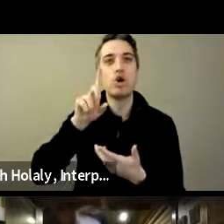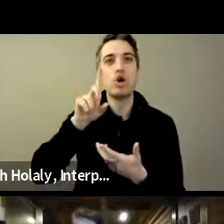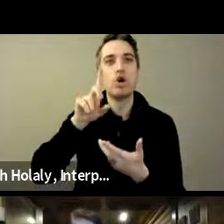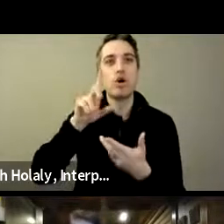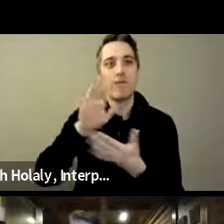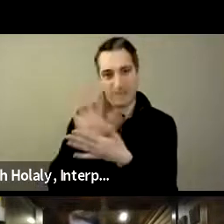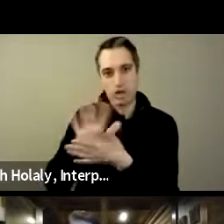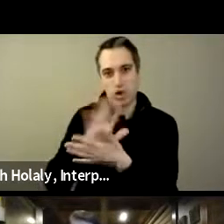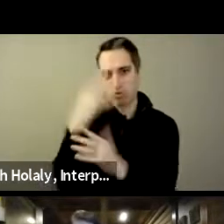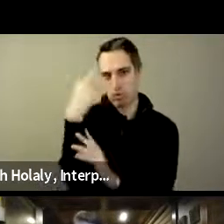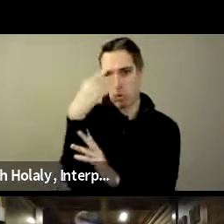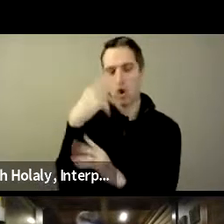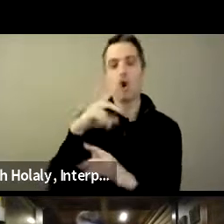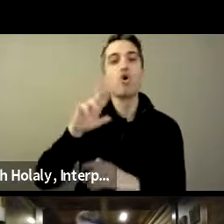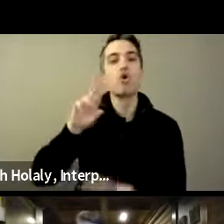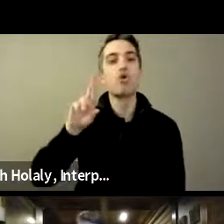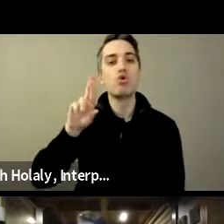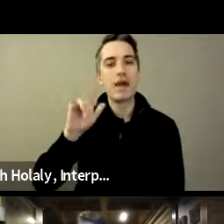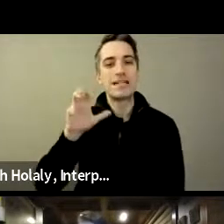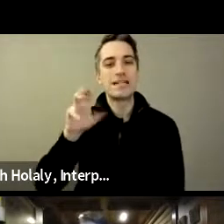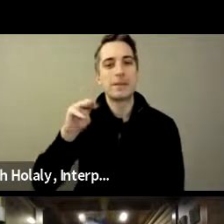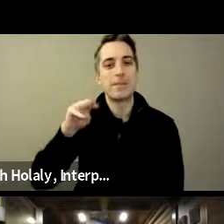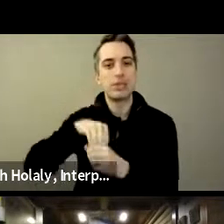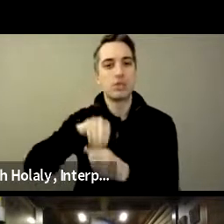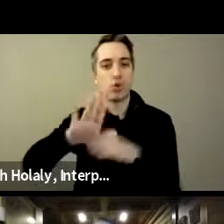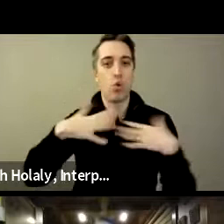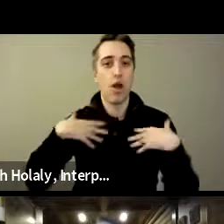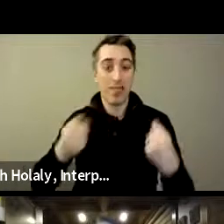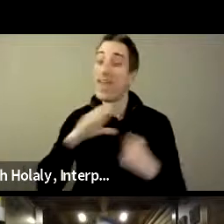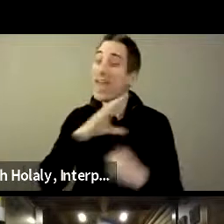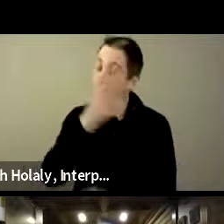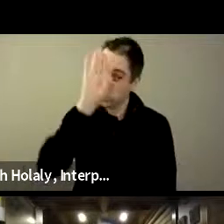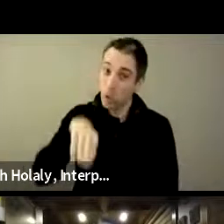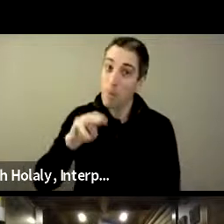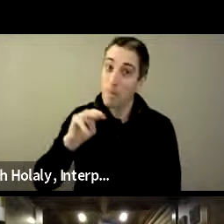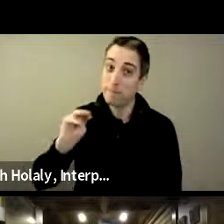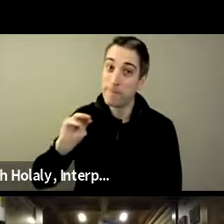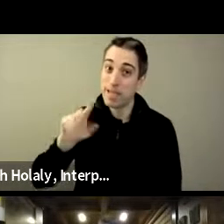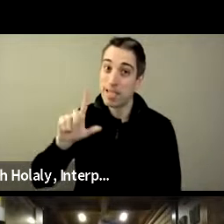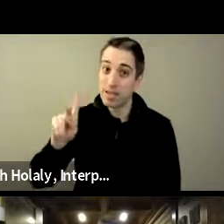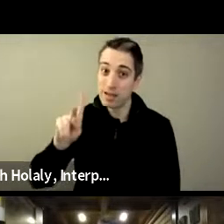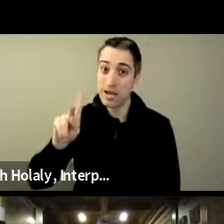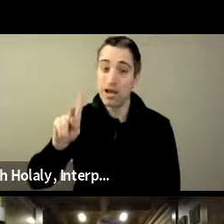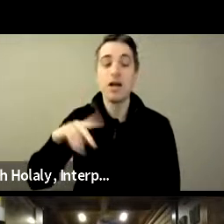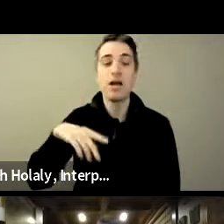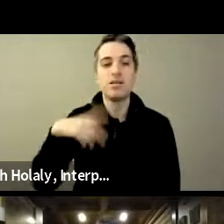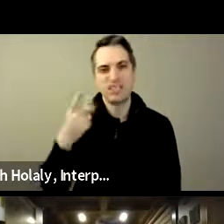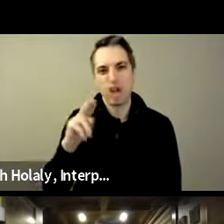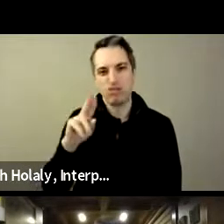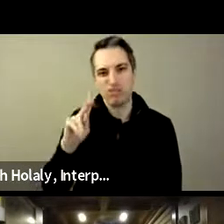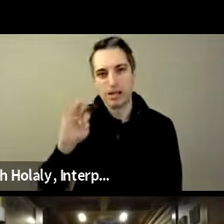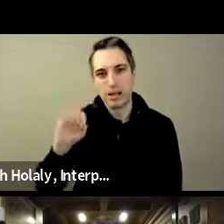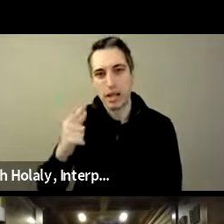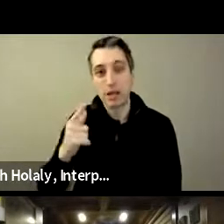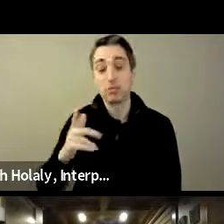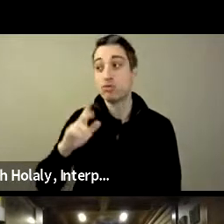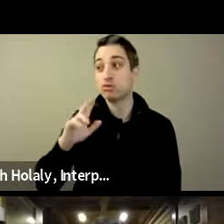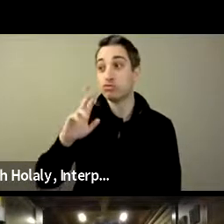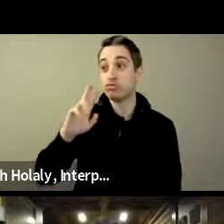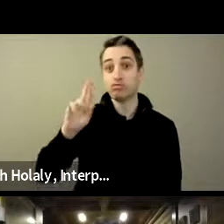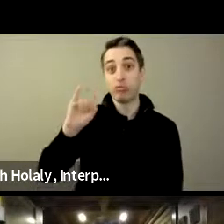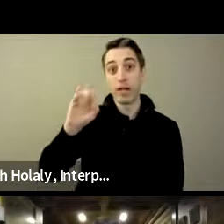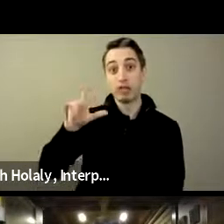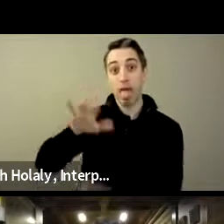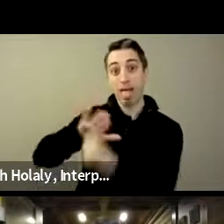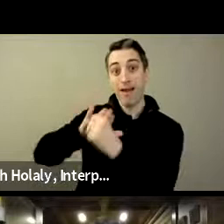that as I see what's happening with my people, even Dr. King stated that the racial injustice back over 50 years ago is